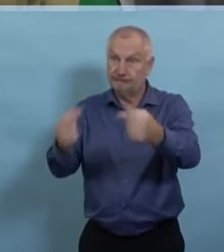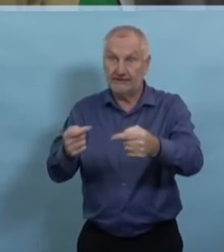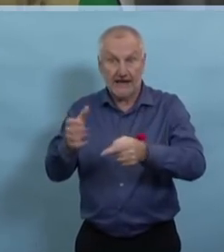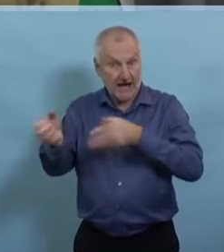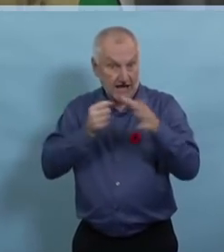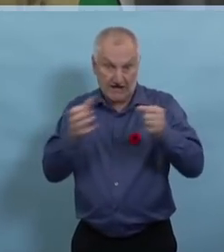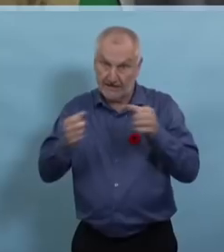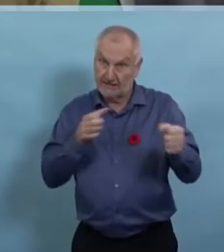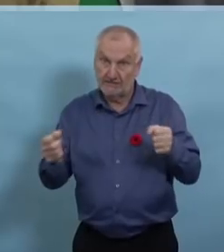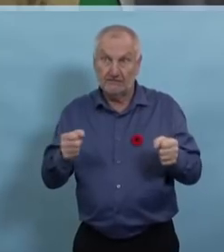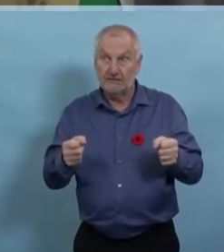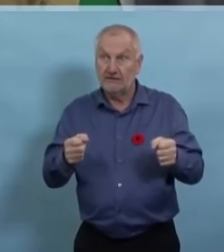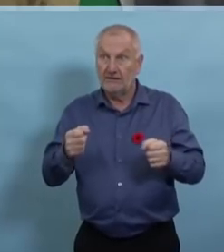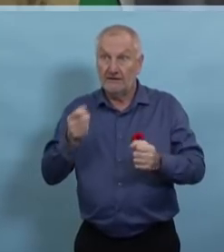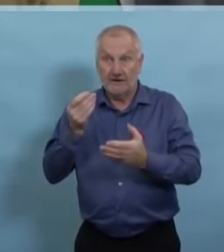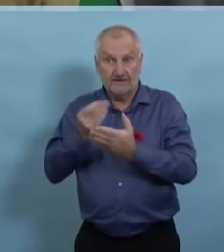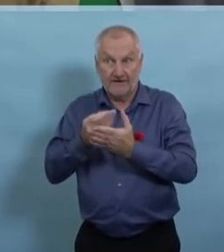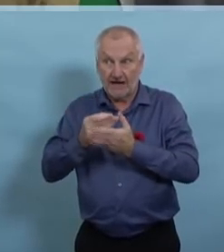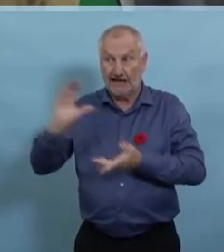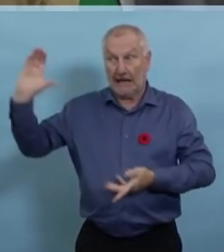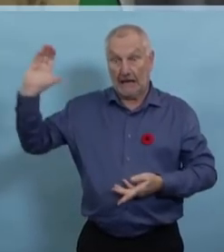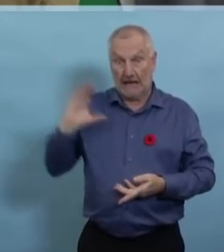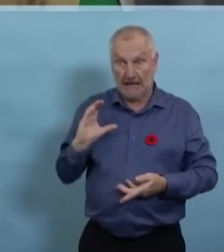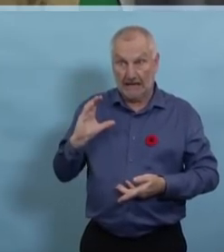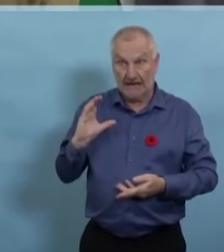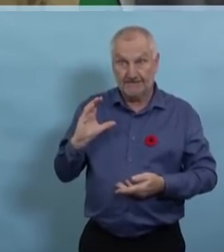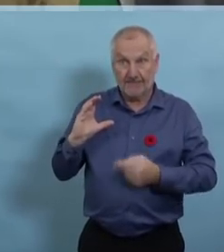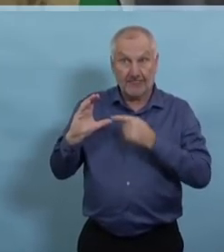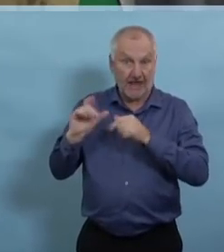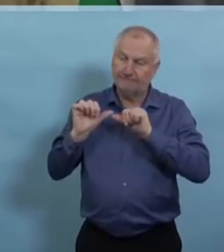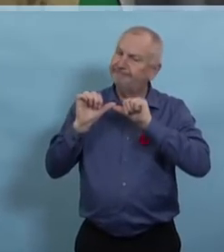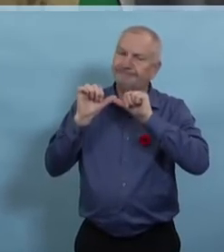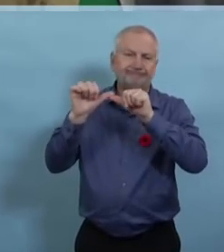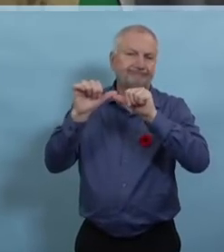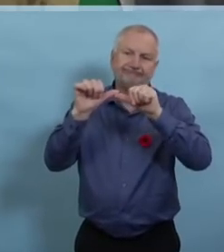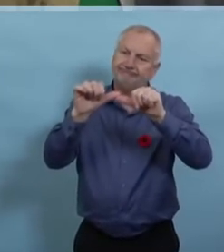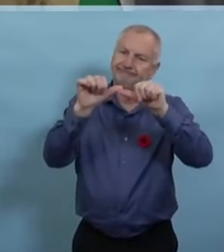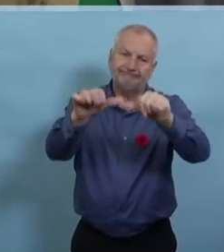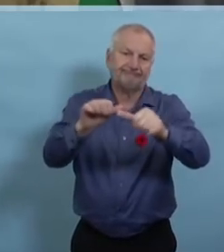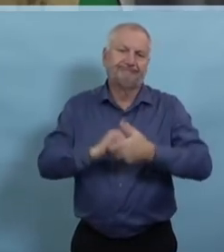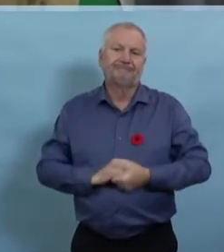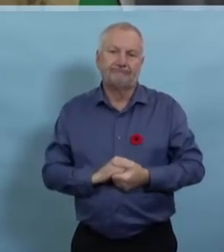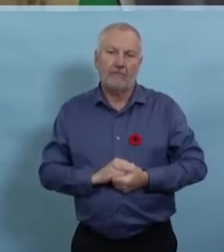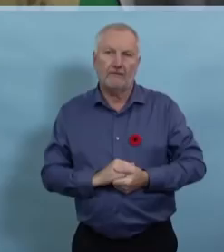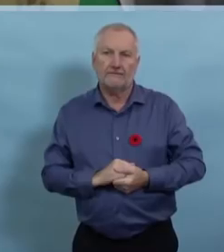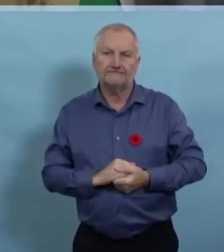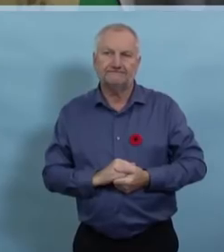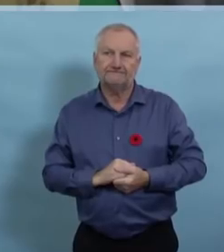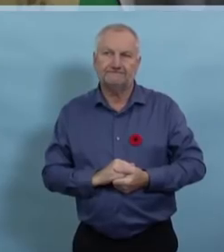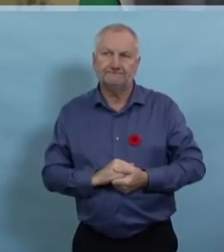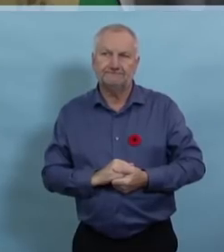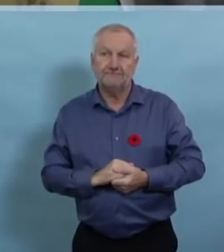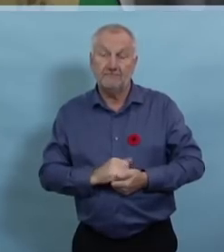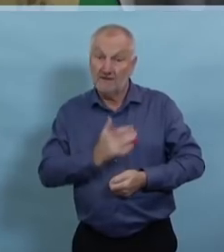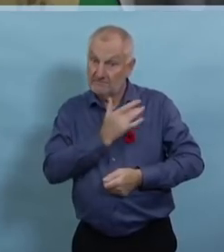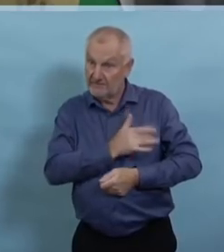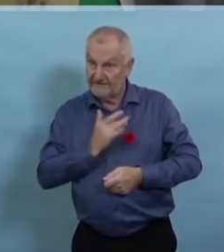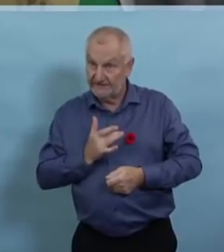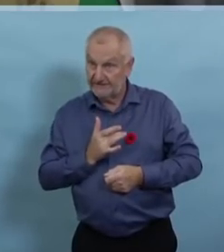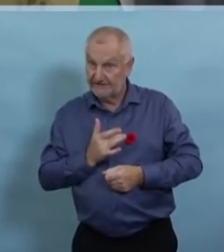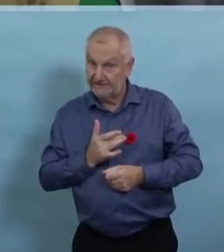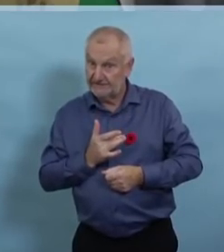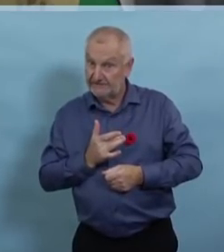made available, and they'll continue to be made available. This is, you know, somewhat more unusual because the province is doing this